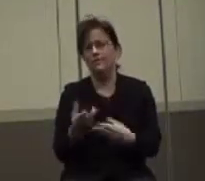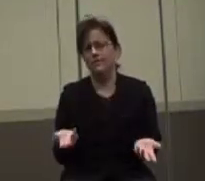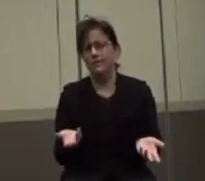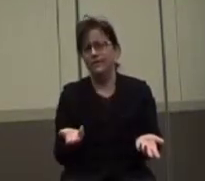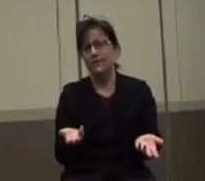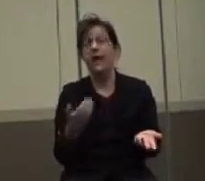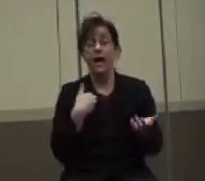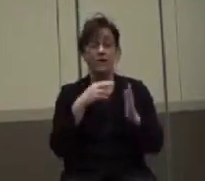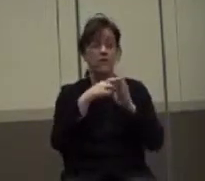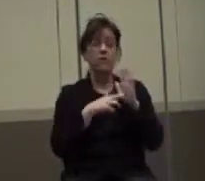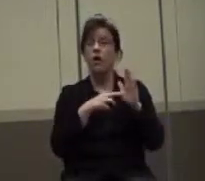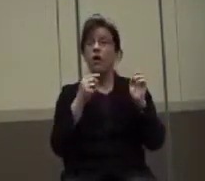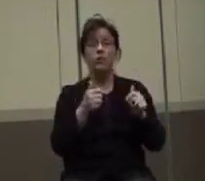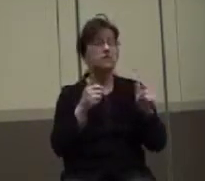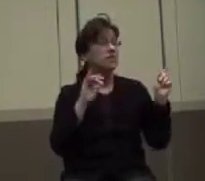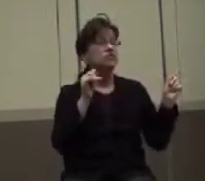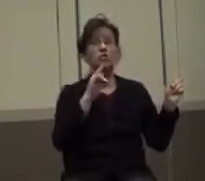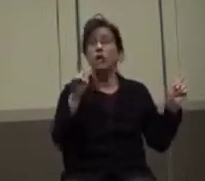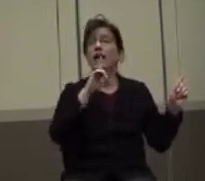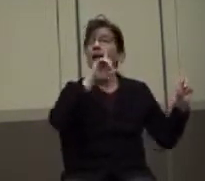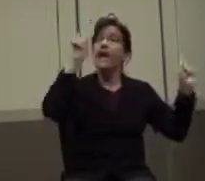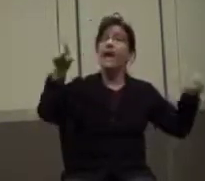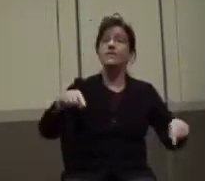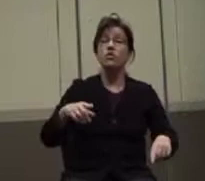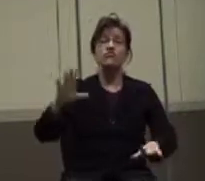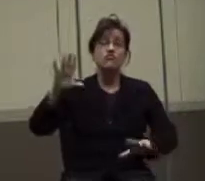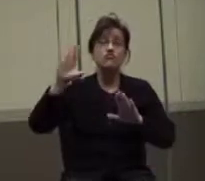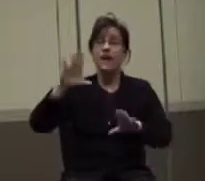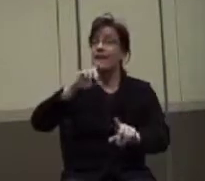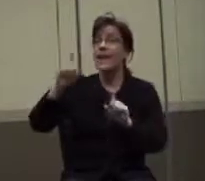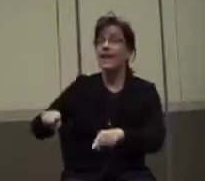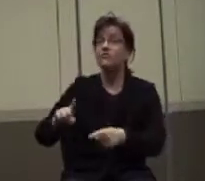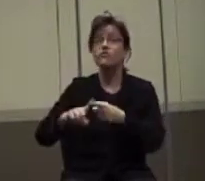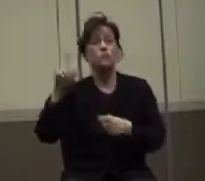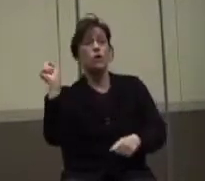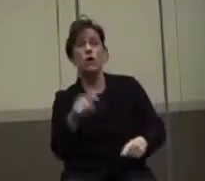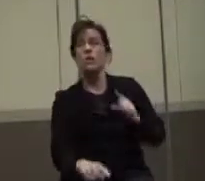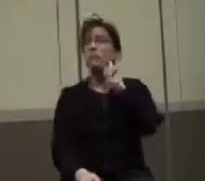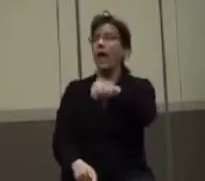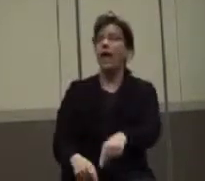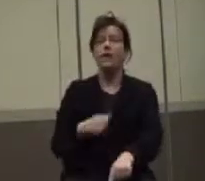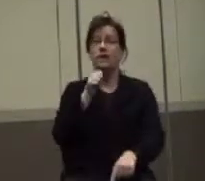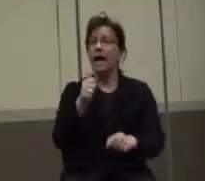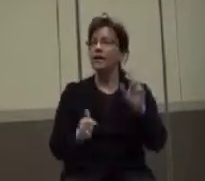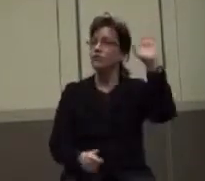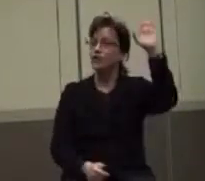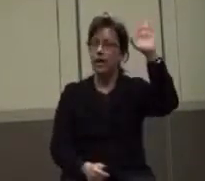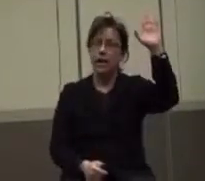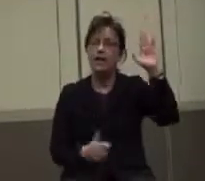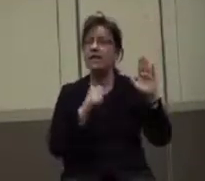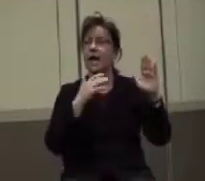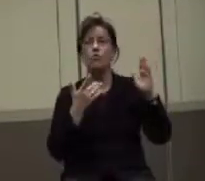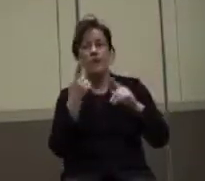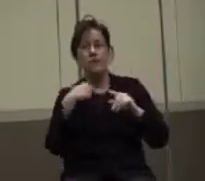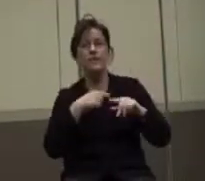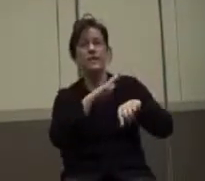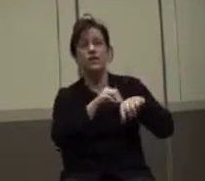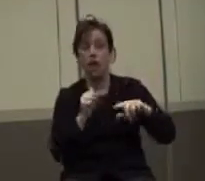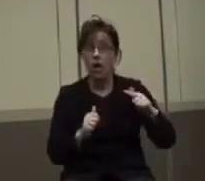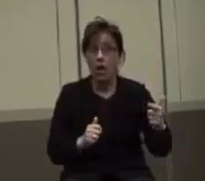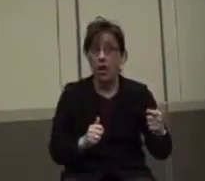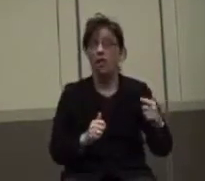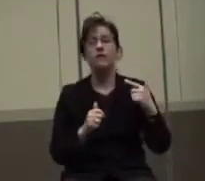Jill here throws out a great answer to a question. Didn't raise her hand, didn't wait for me to call on her. I'm probably not going to go,